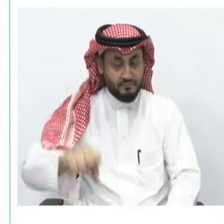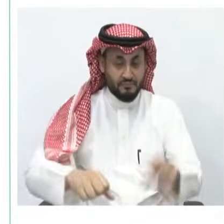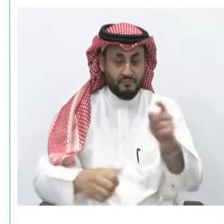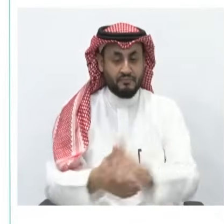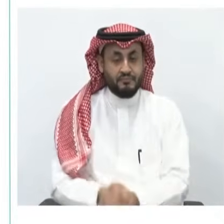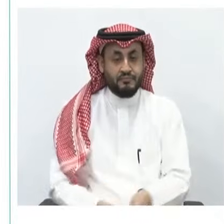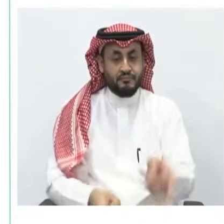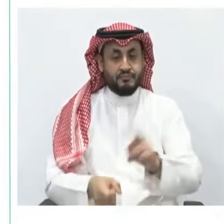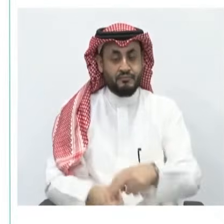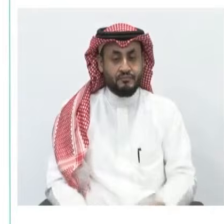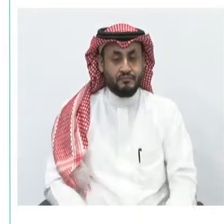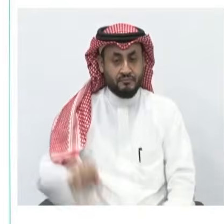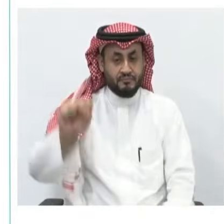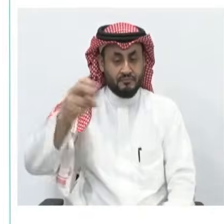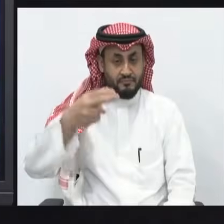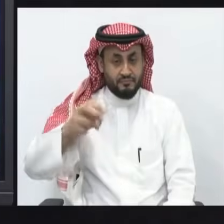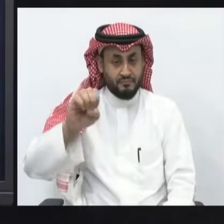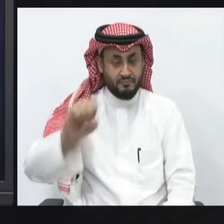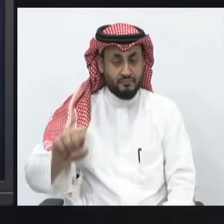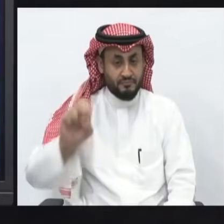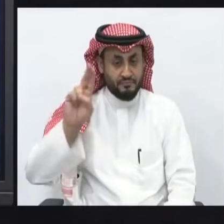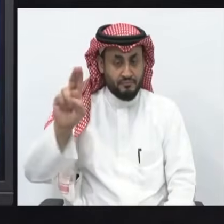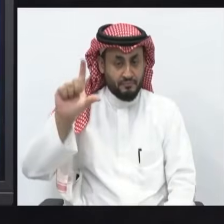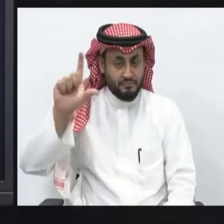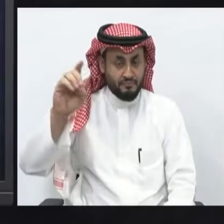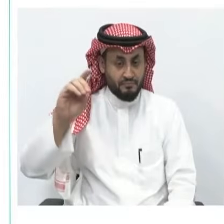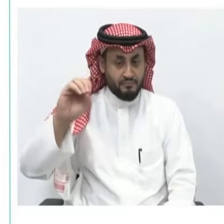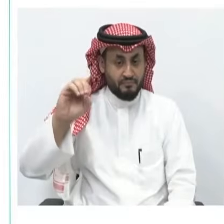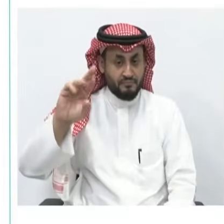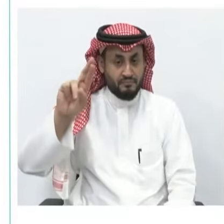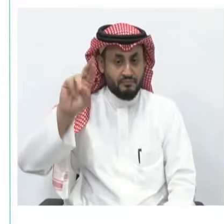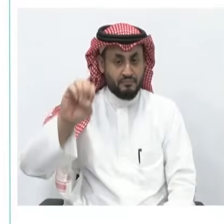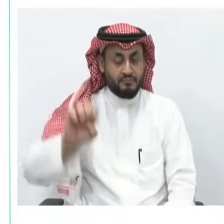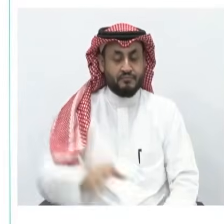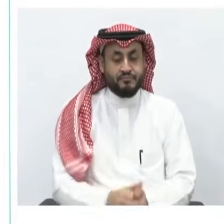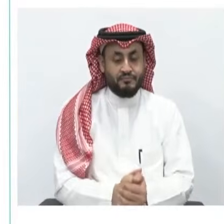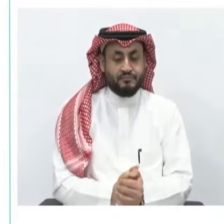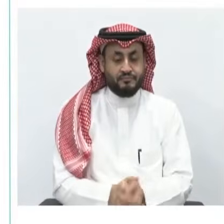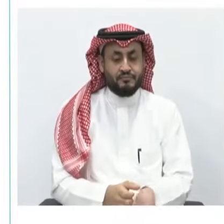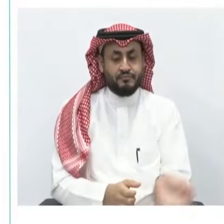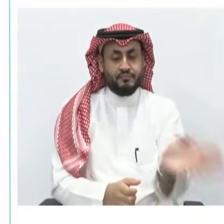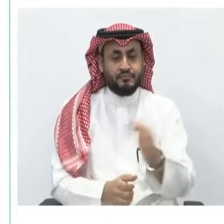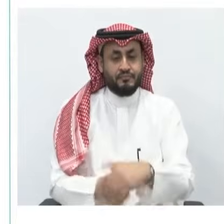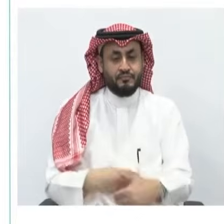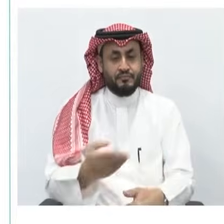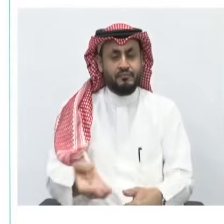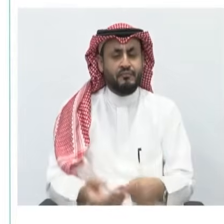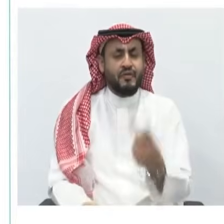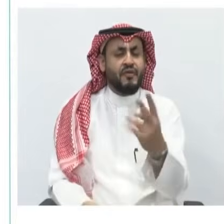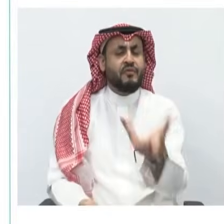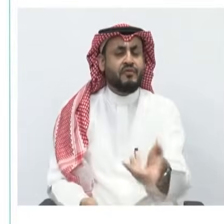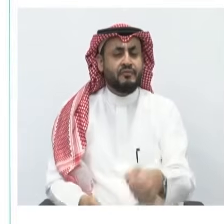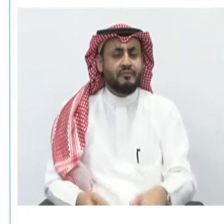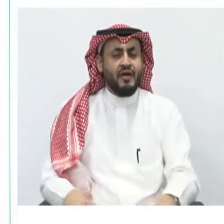shoulders. Shoulders. Say it with me. Shoulders. Excellent. Okay. What about these?